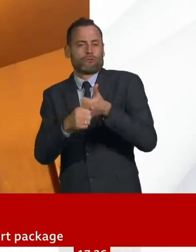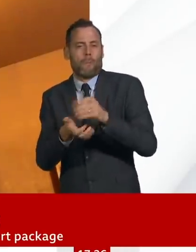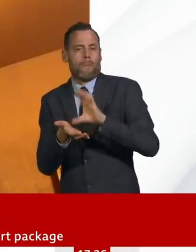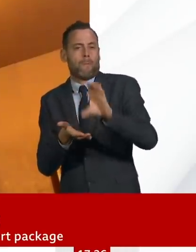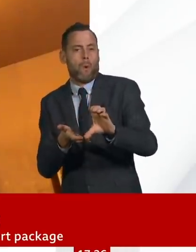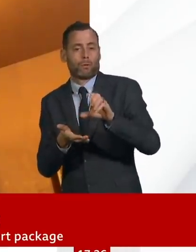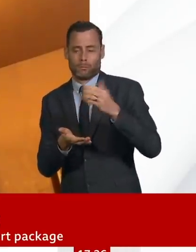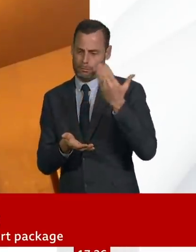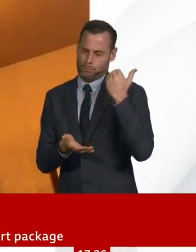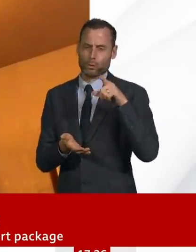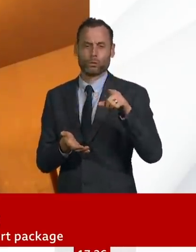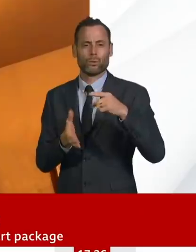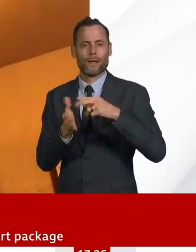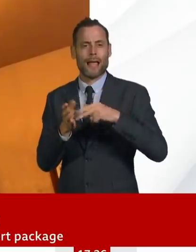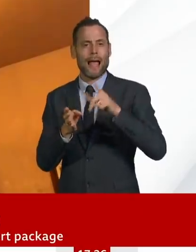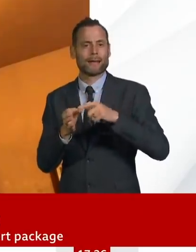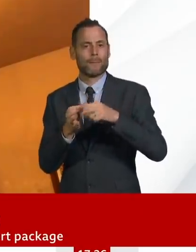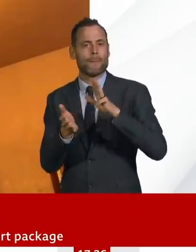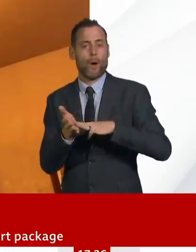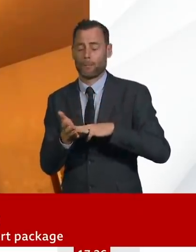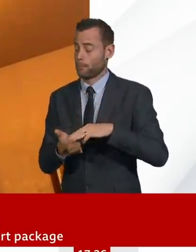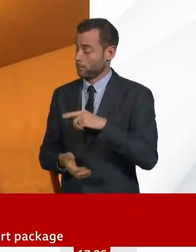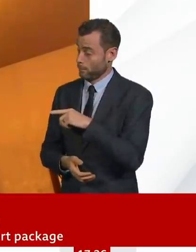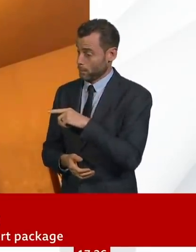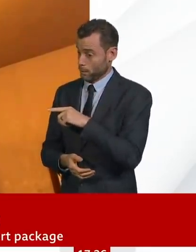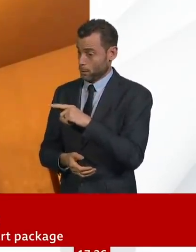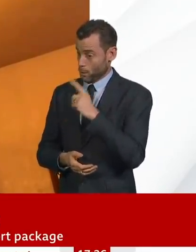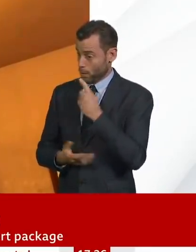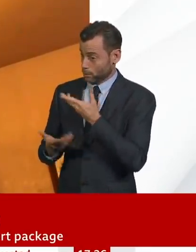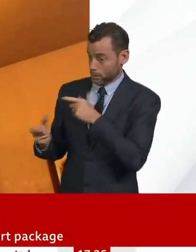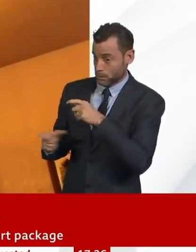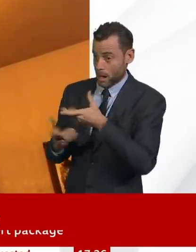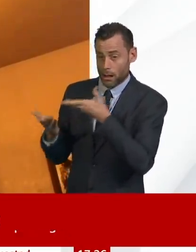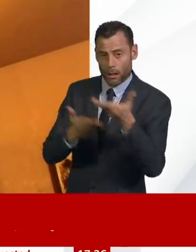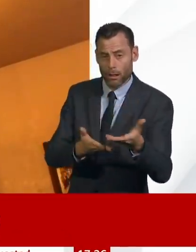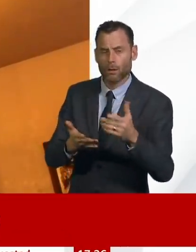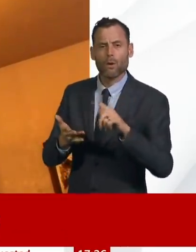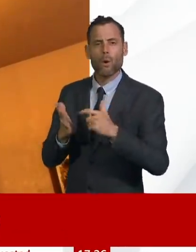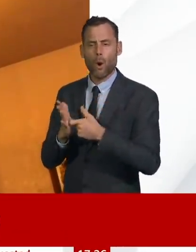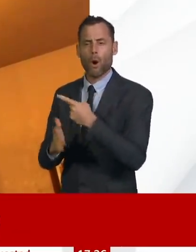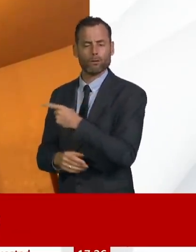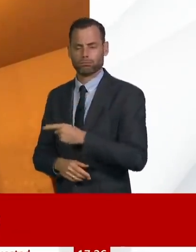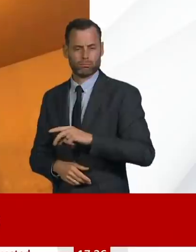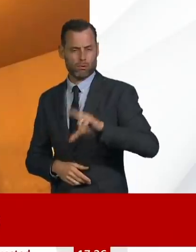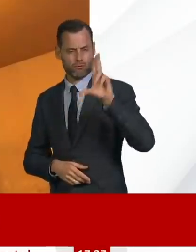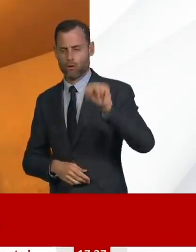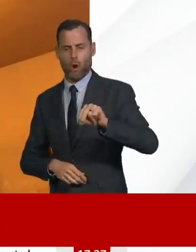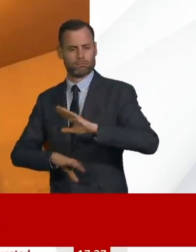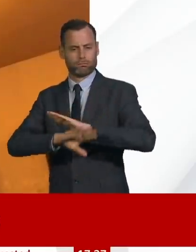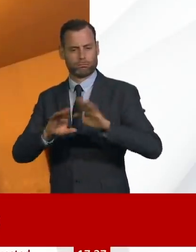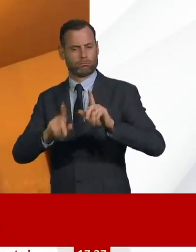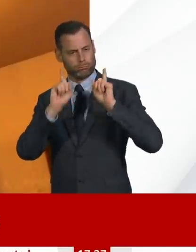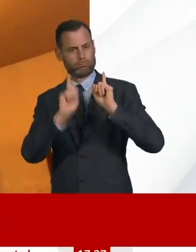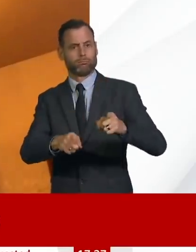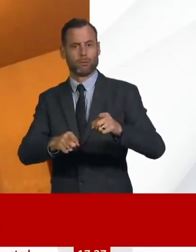Manchester being made an example of? And if I could ask Jonathan Van-Tam as well, 2 quick questions. Are these Tier 3